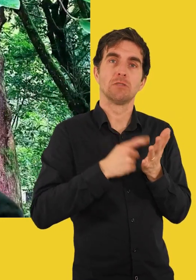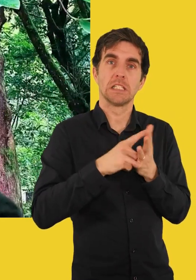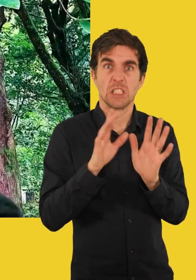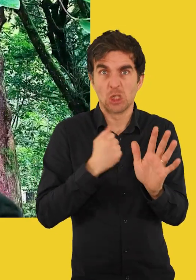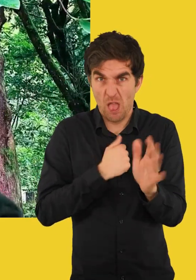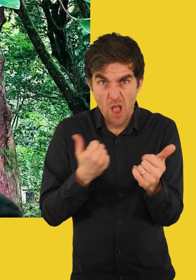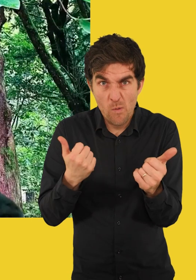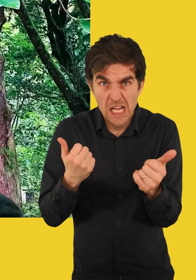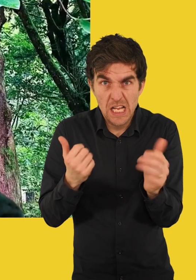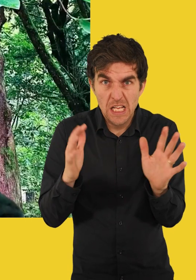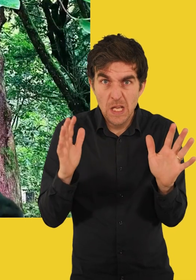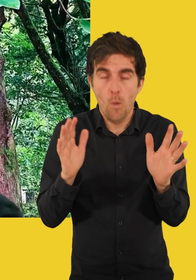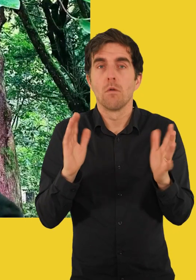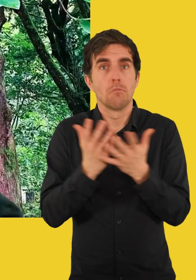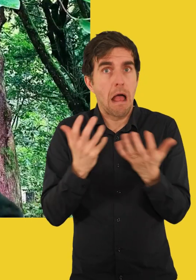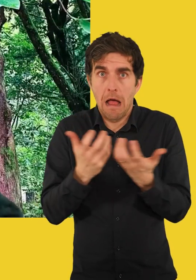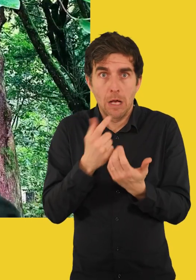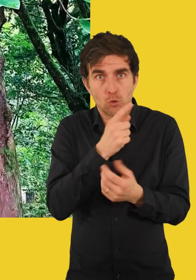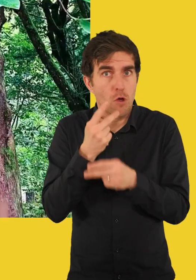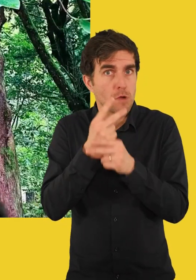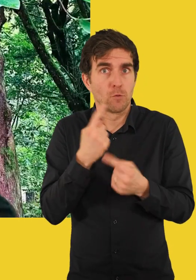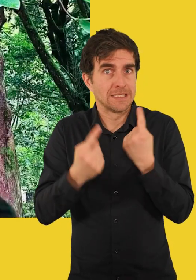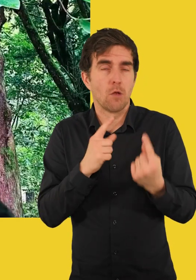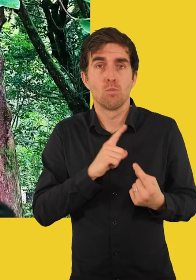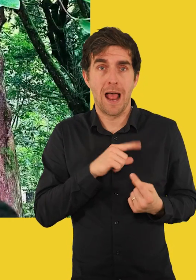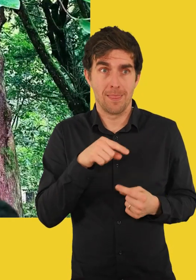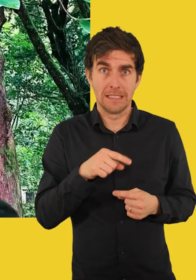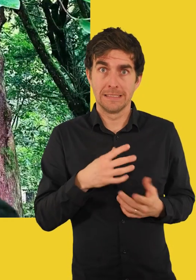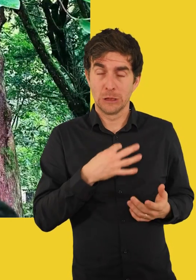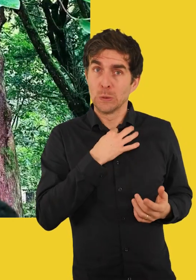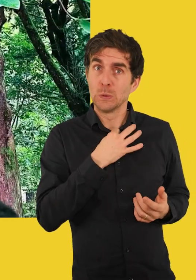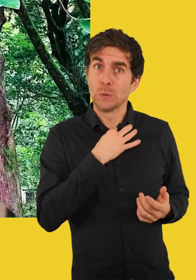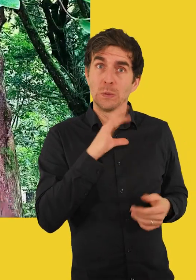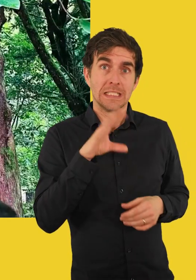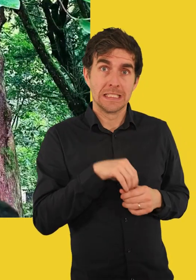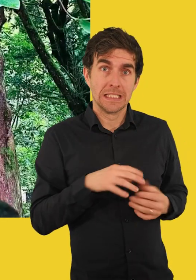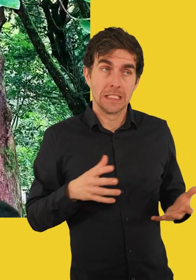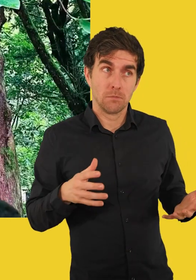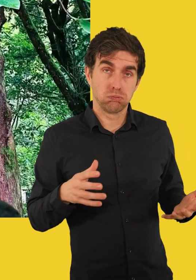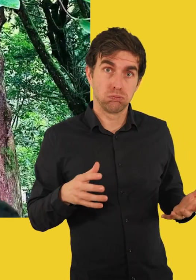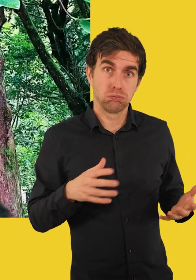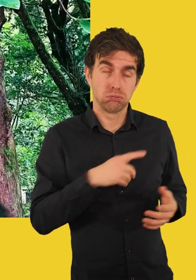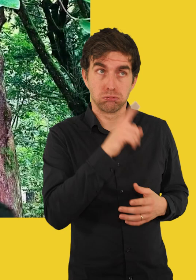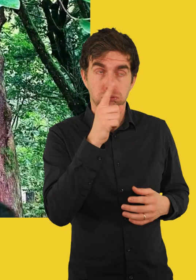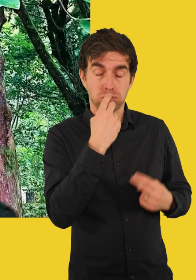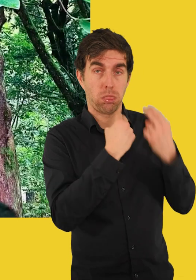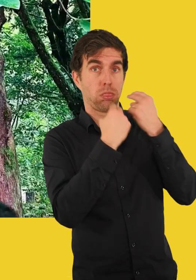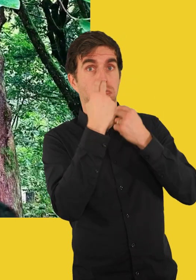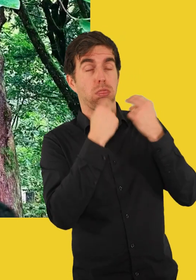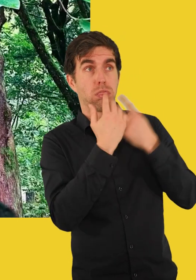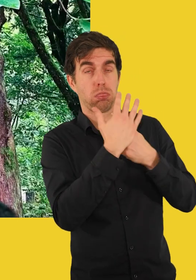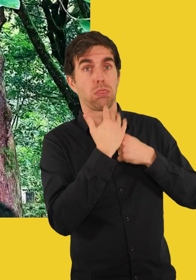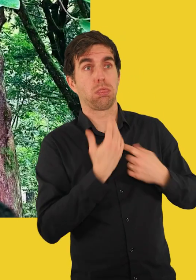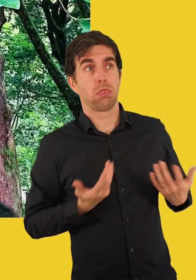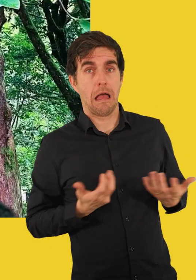if that's okay. So how do you look after yourself in this potentially vulnerable making space, or where you might be dealing with misjudgment and